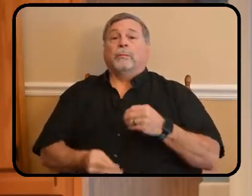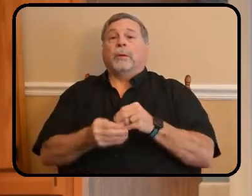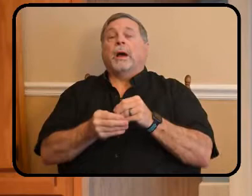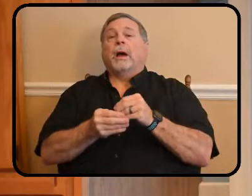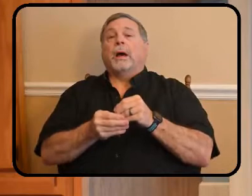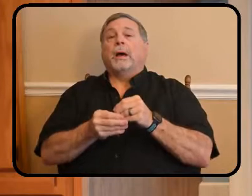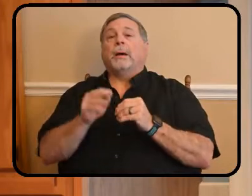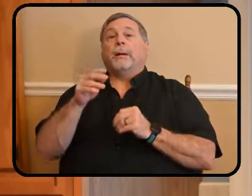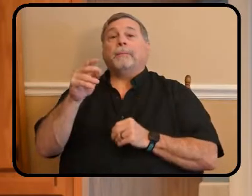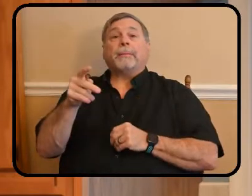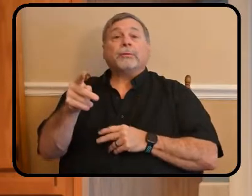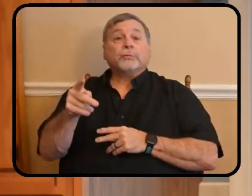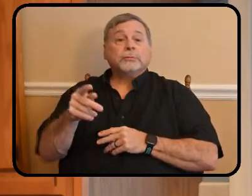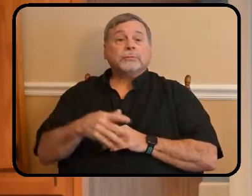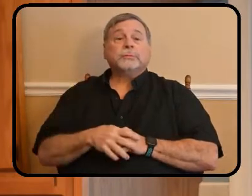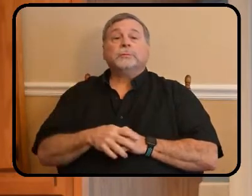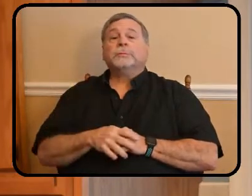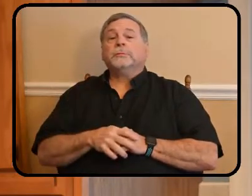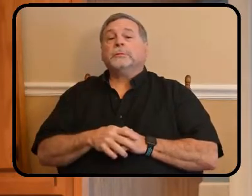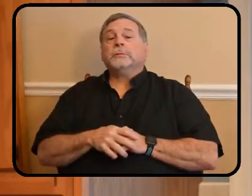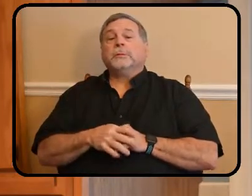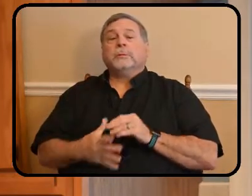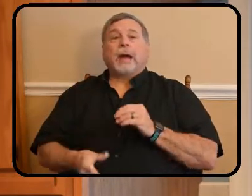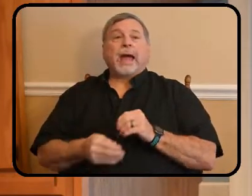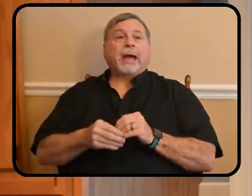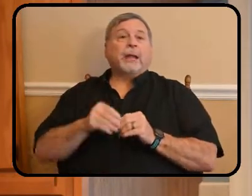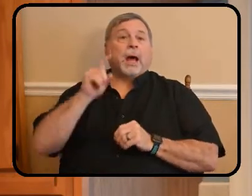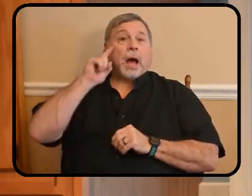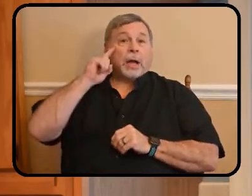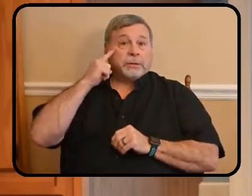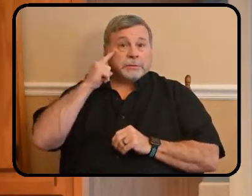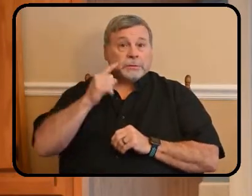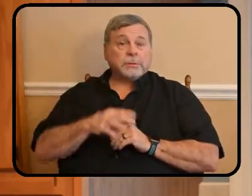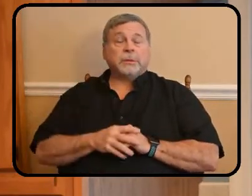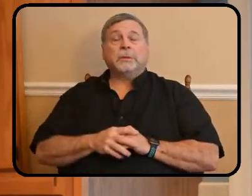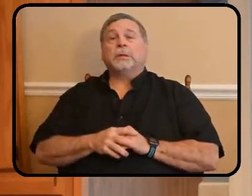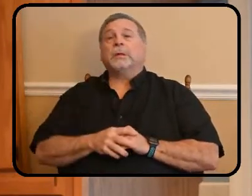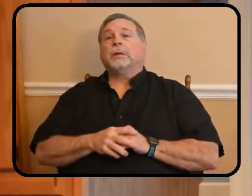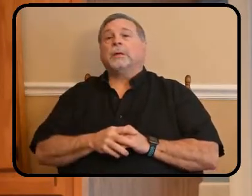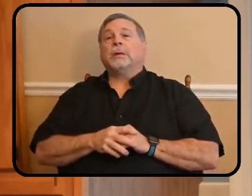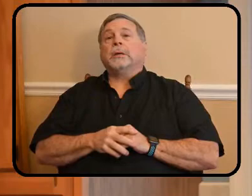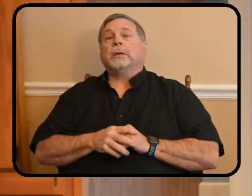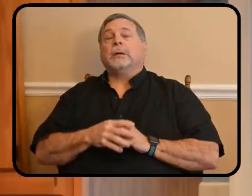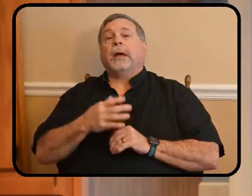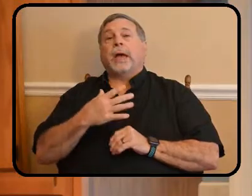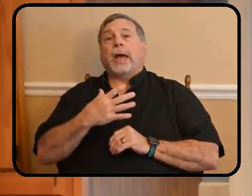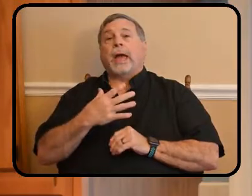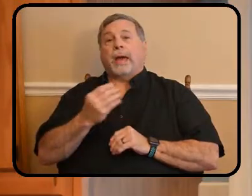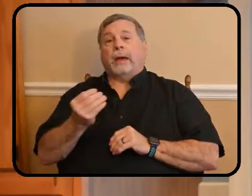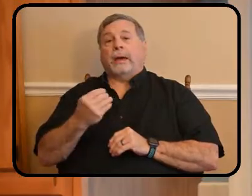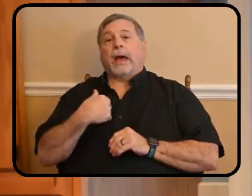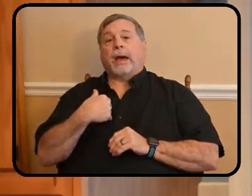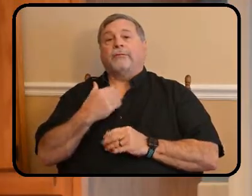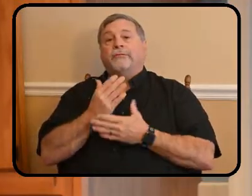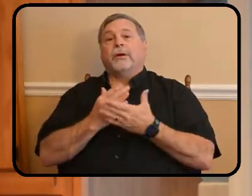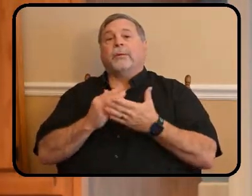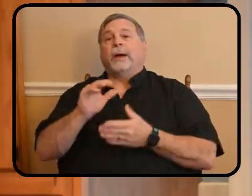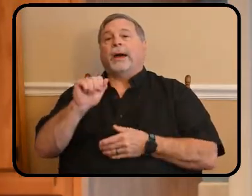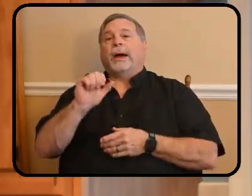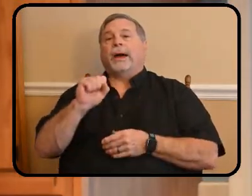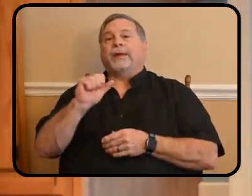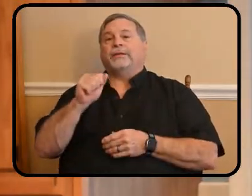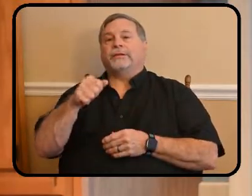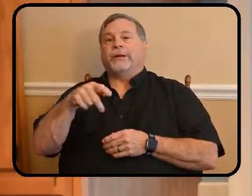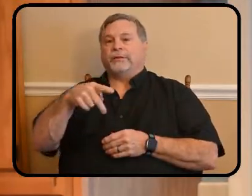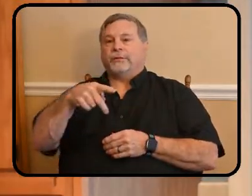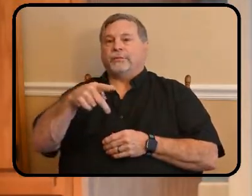these peppers. We're going to add some onion. And we also have some asparagus. Now, some